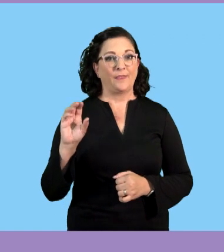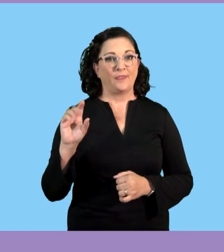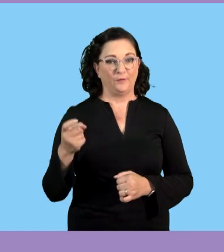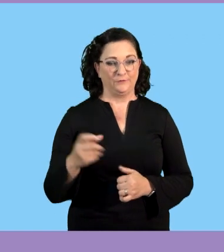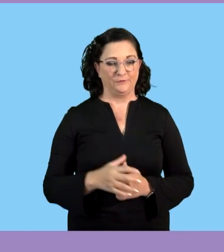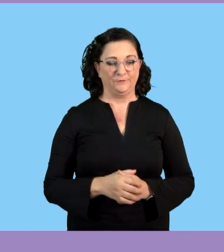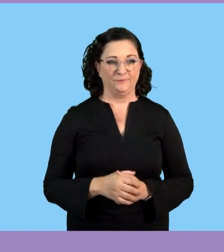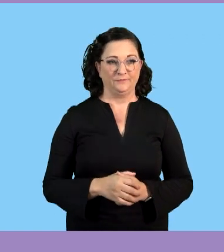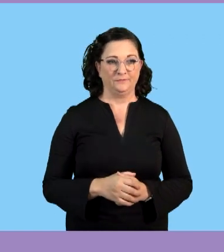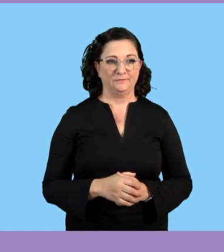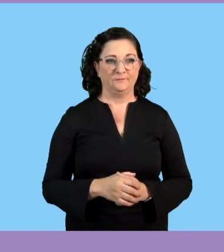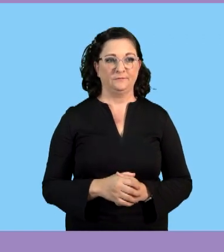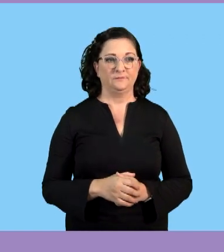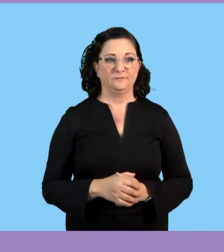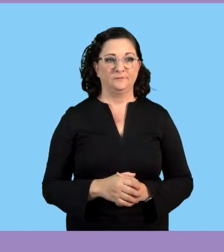169,000.